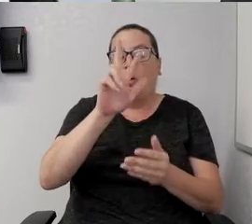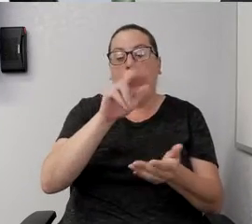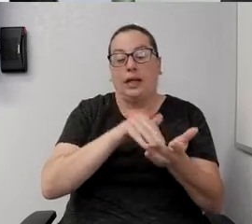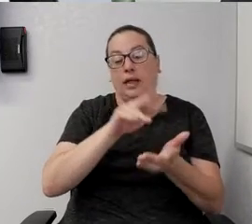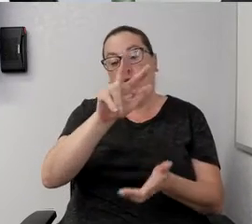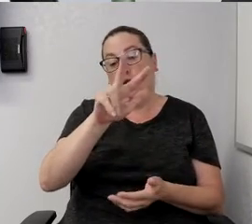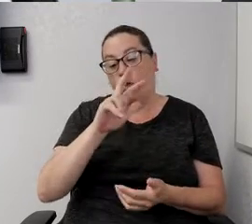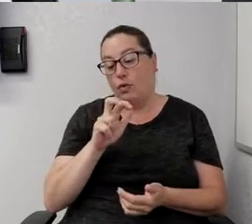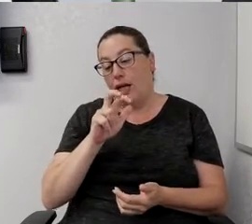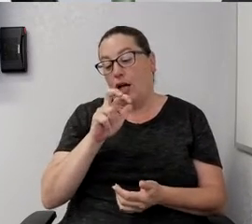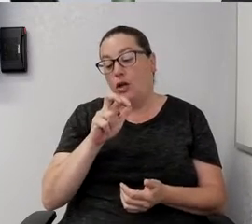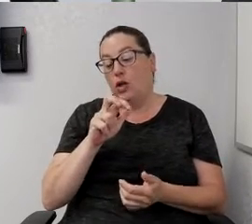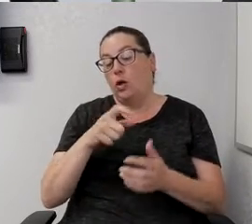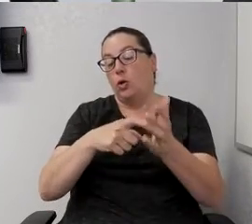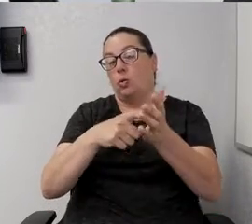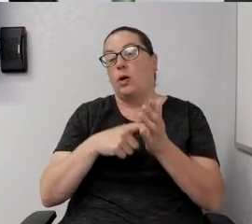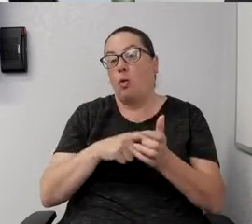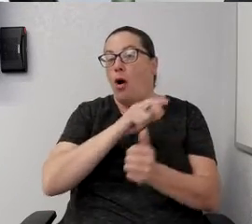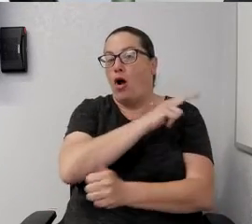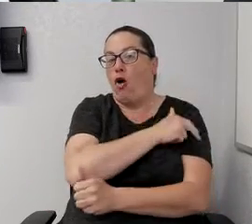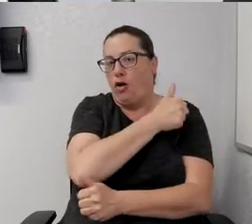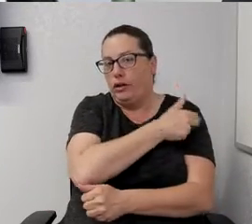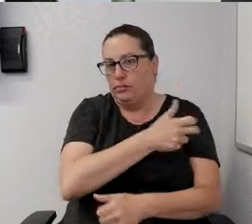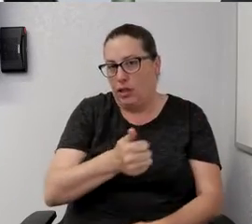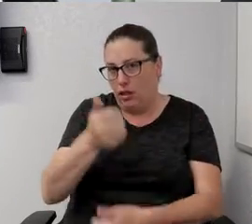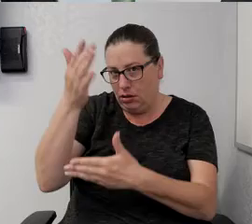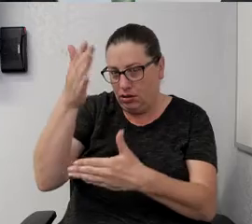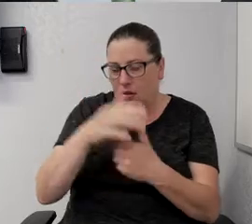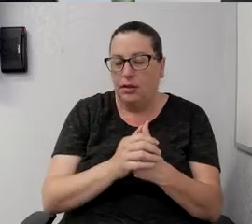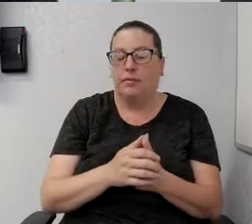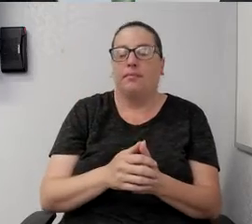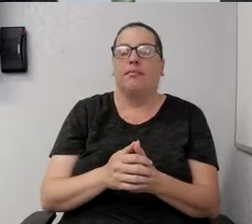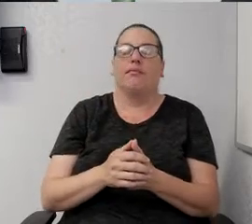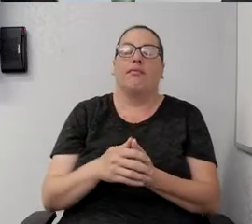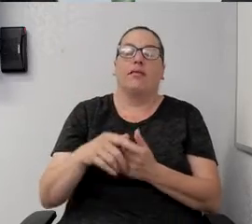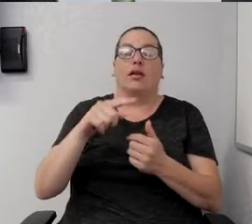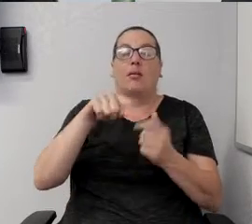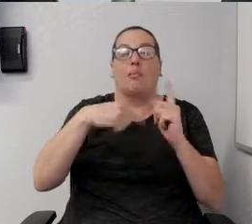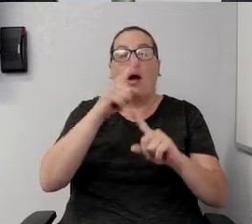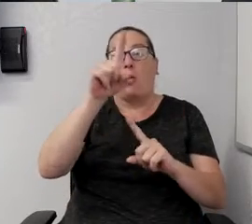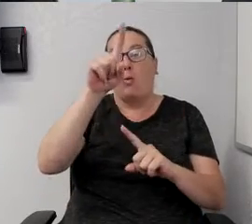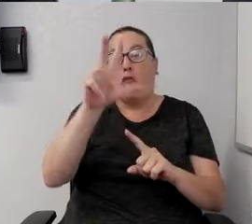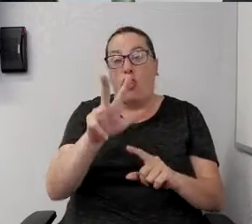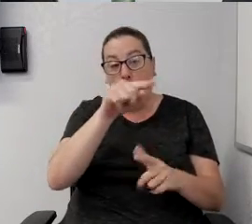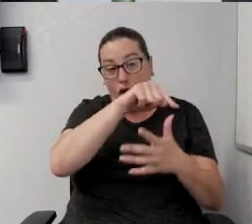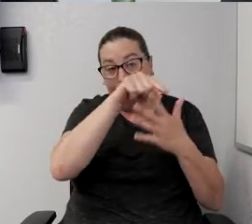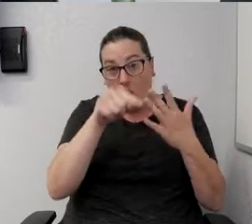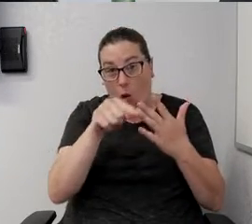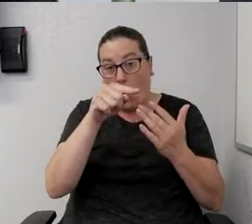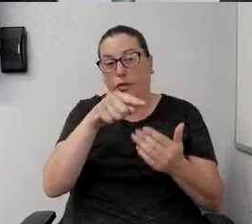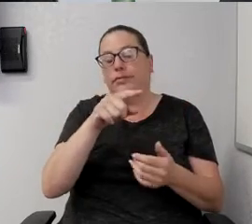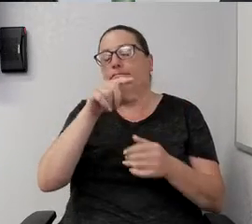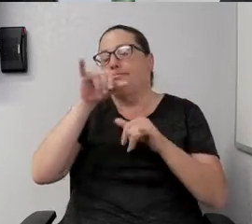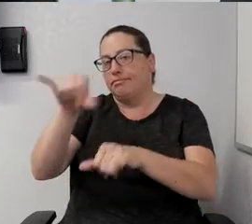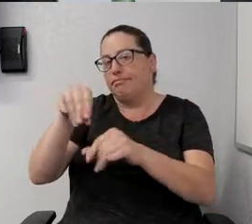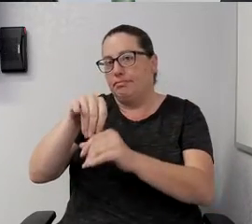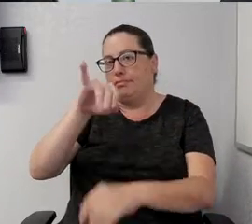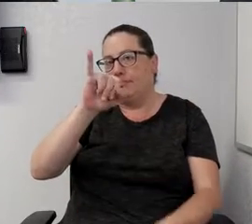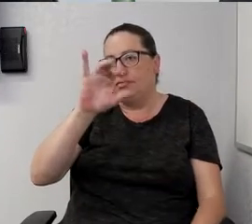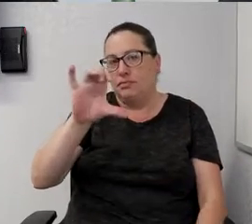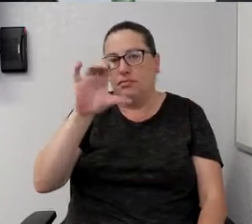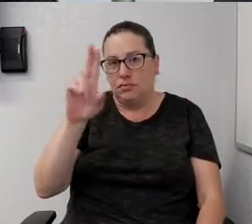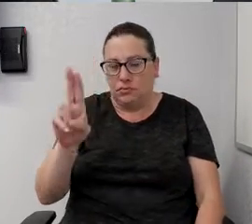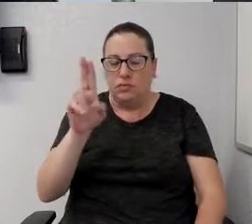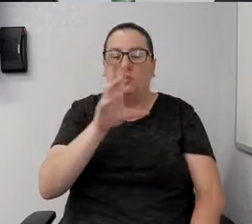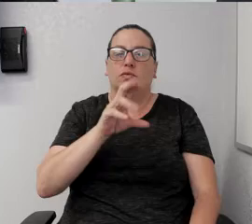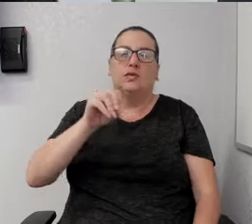required hospitalization. About a third of those were hospitalized into the ICU. And unfortunately,